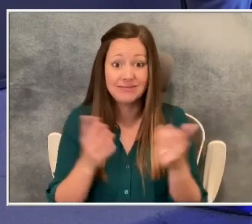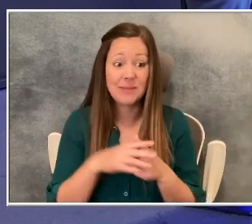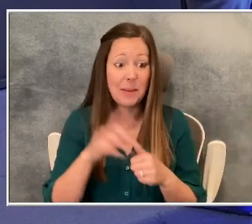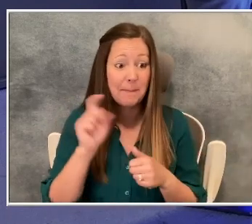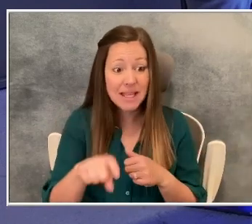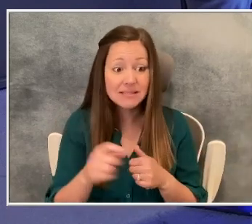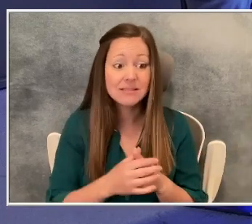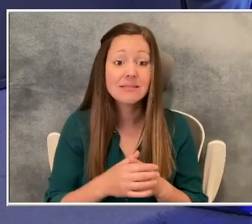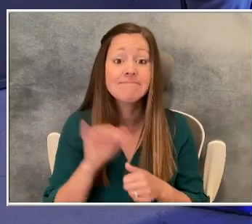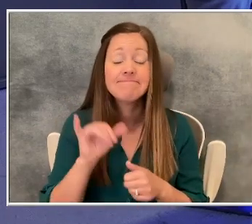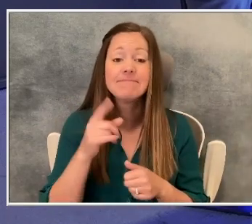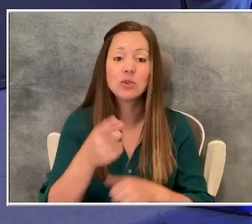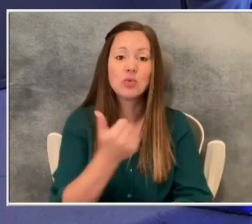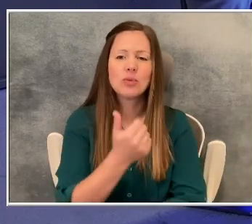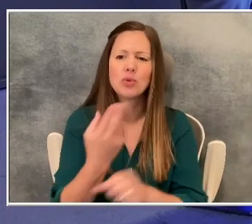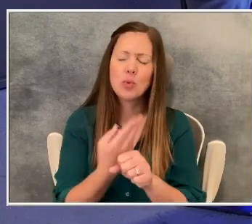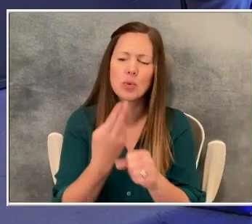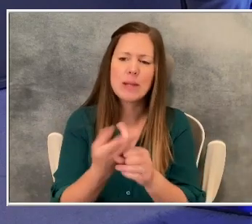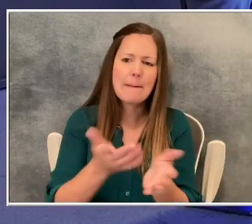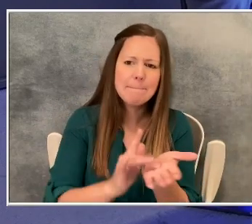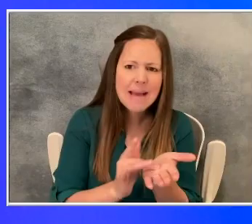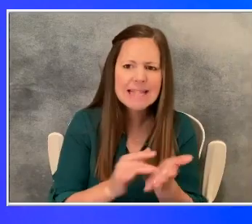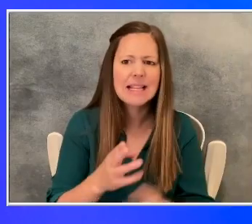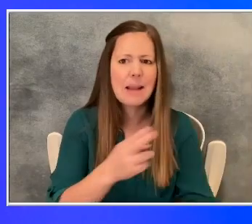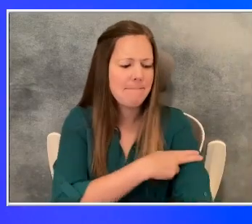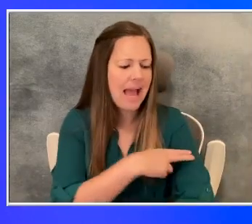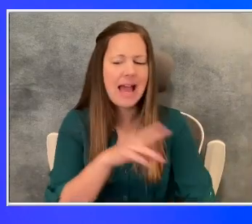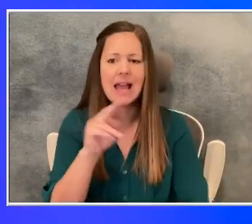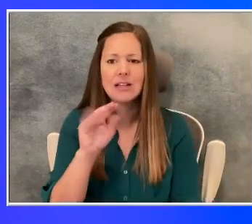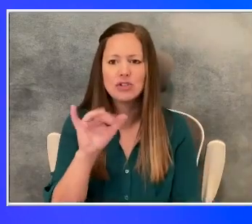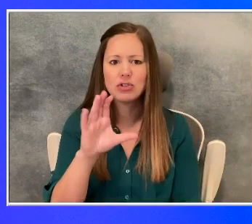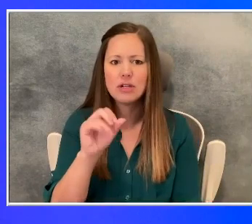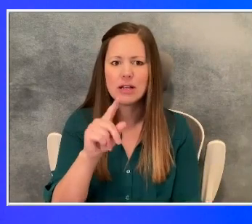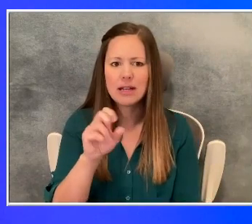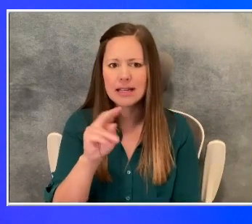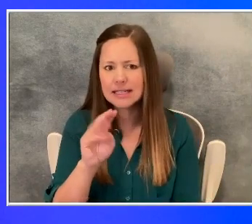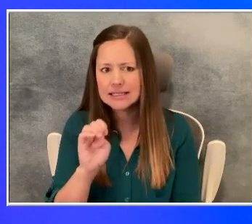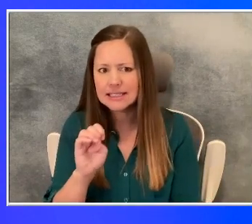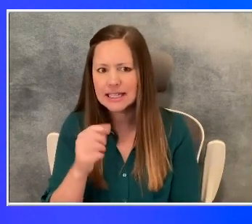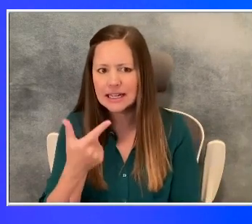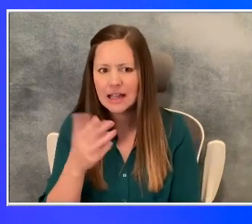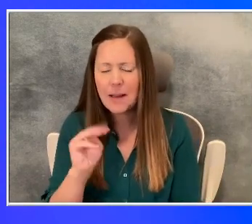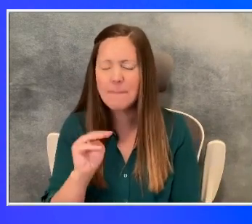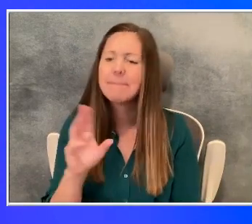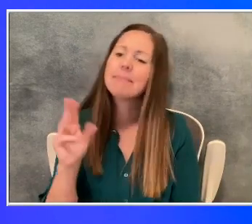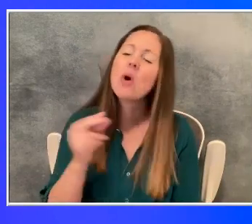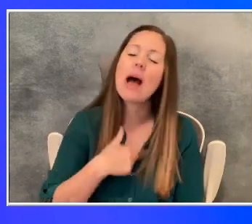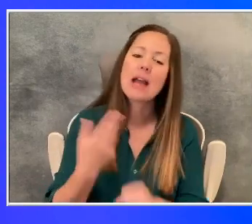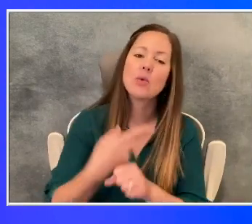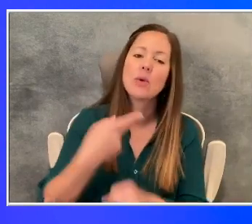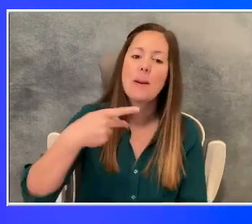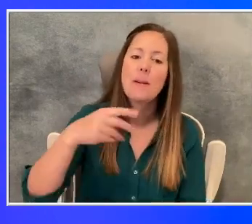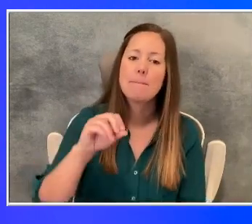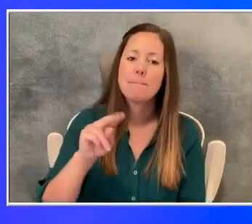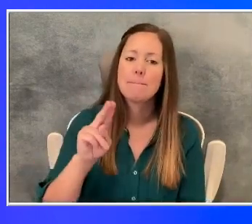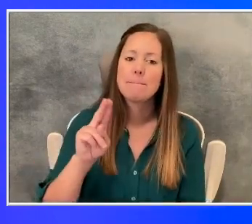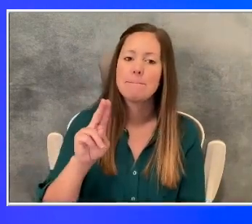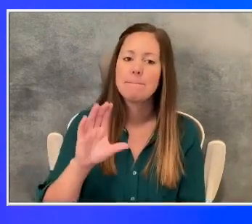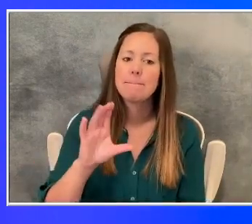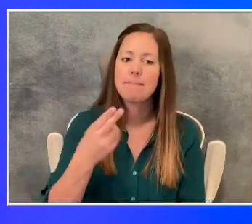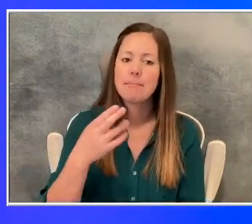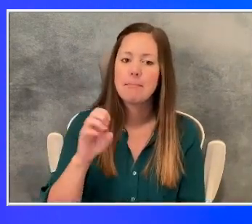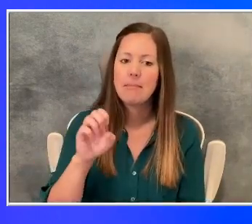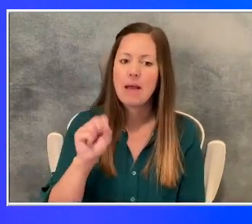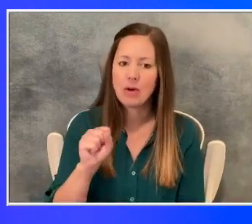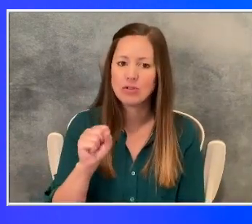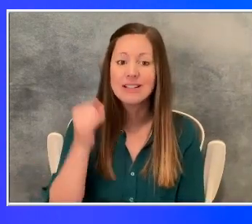or the patch or nicotine No, I've gum, had, all that? I use pouches. Yeah. And I use the lowest one. And if I want a